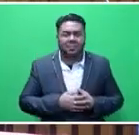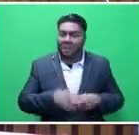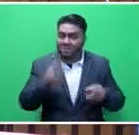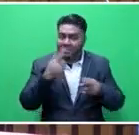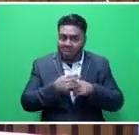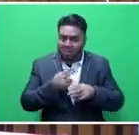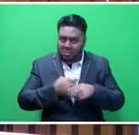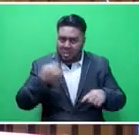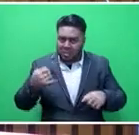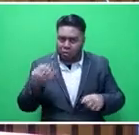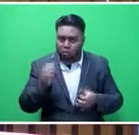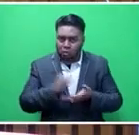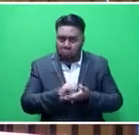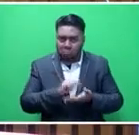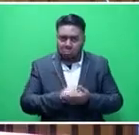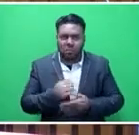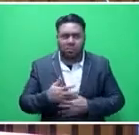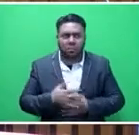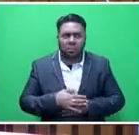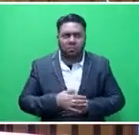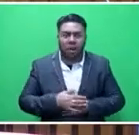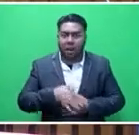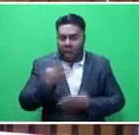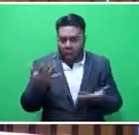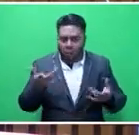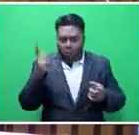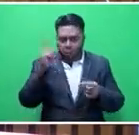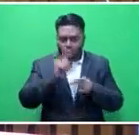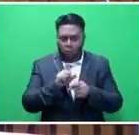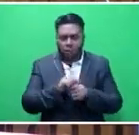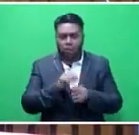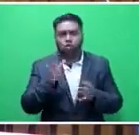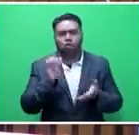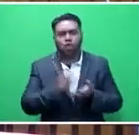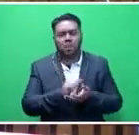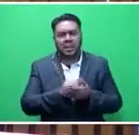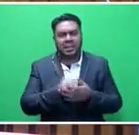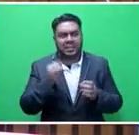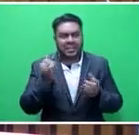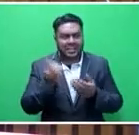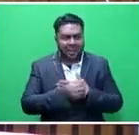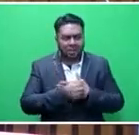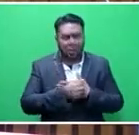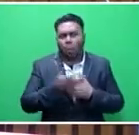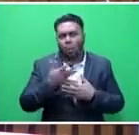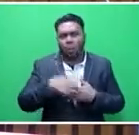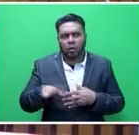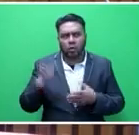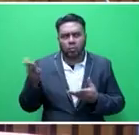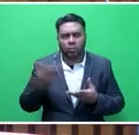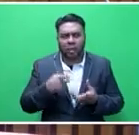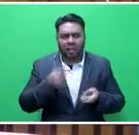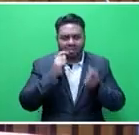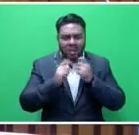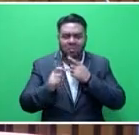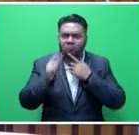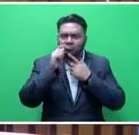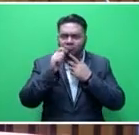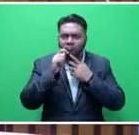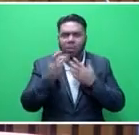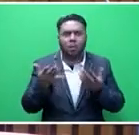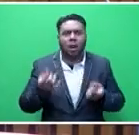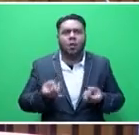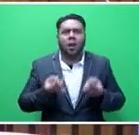pharmacies, even supermarkets are now making inquiries. Shop and Save and others want to bring in these testing kits to make it more